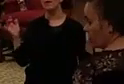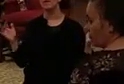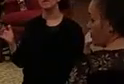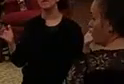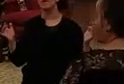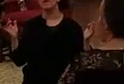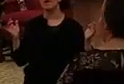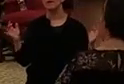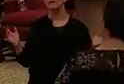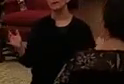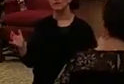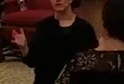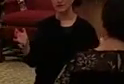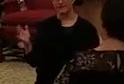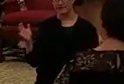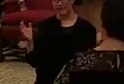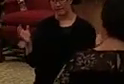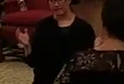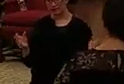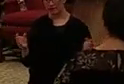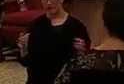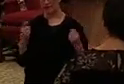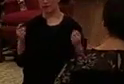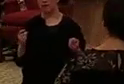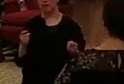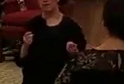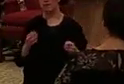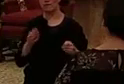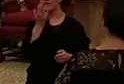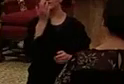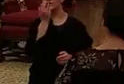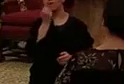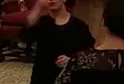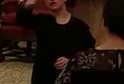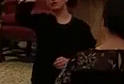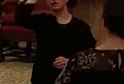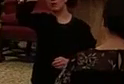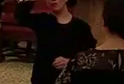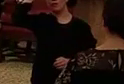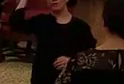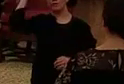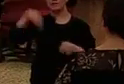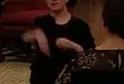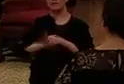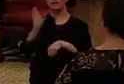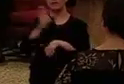Jesus' name. Hallelujah. Hallelujah. There's a special anointing in this house tonight.